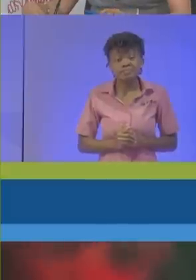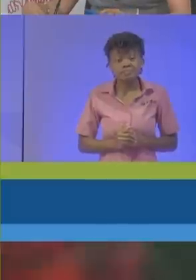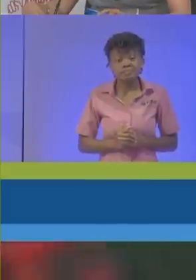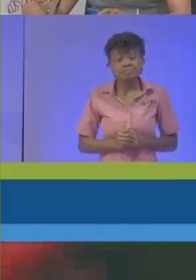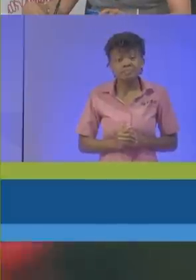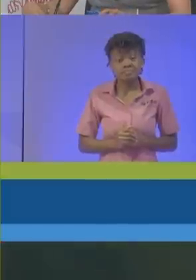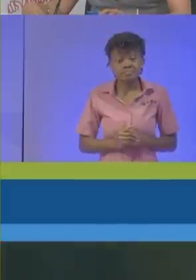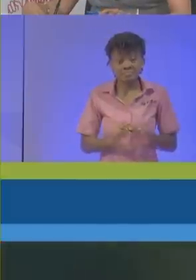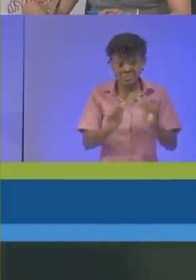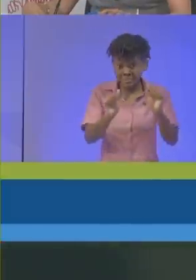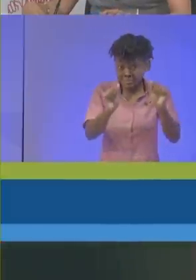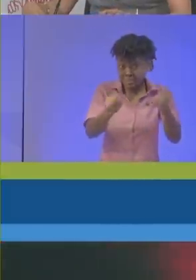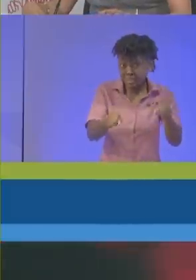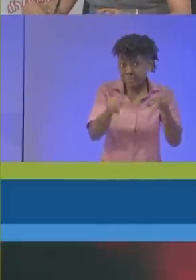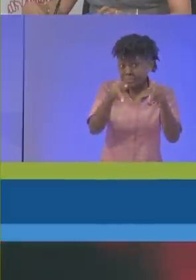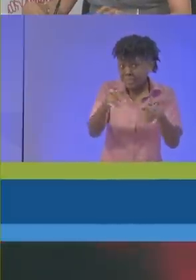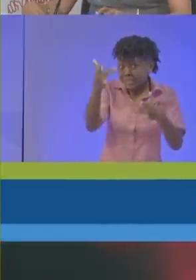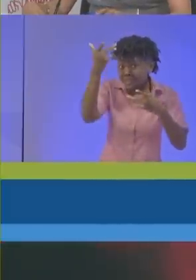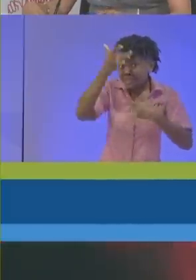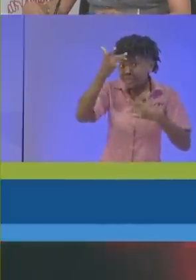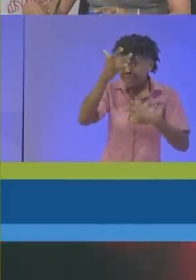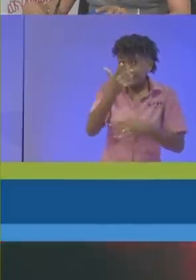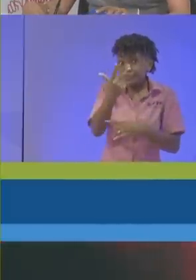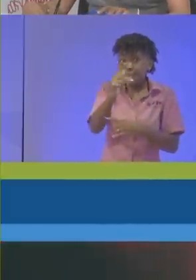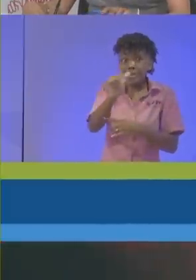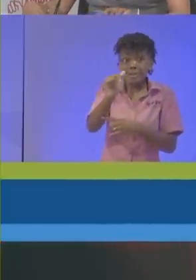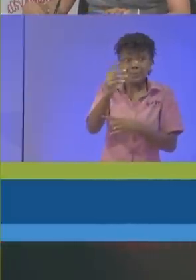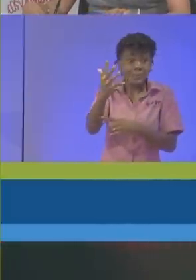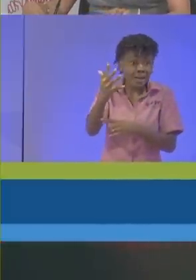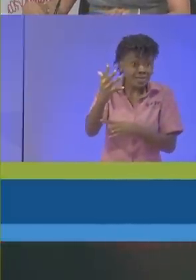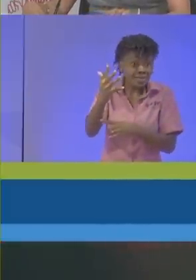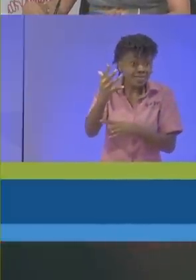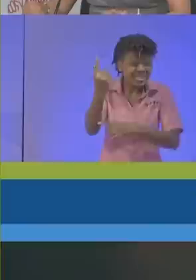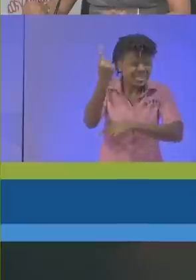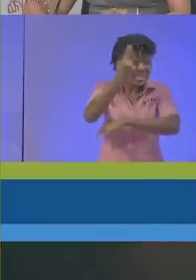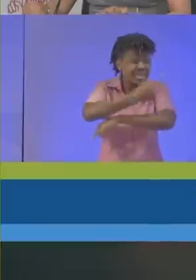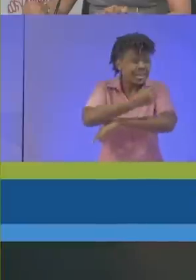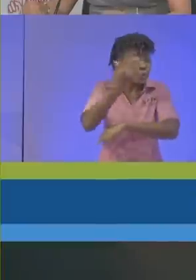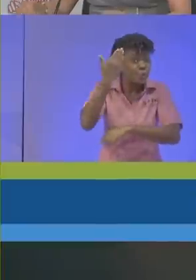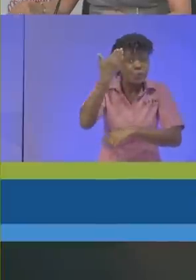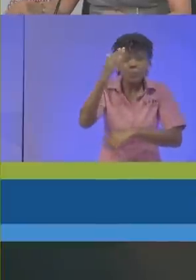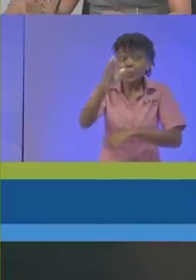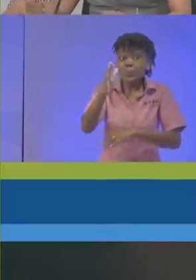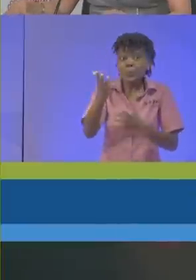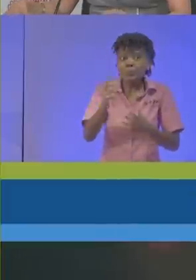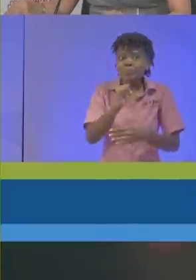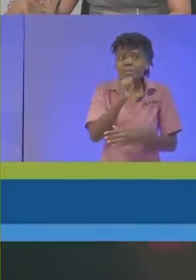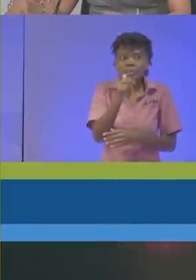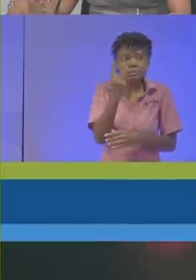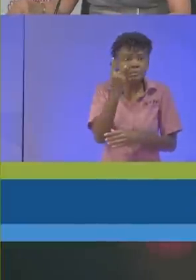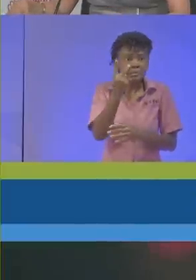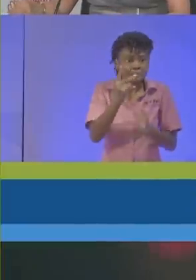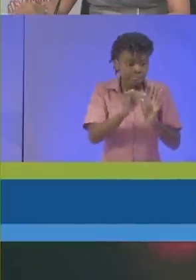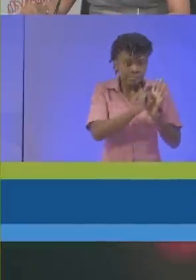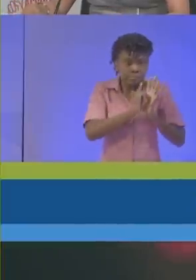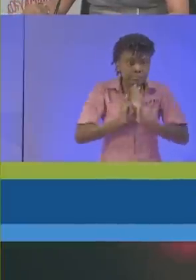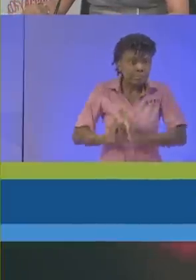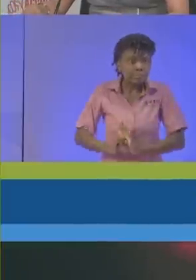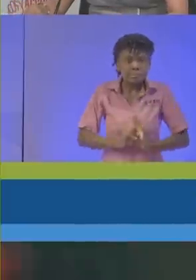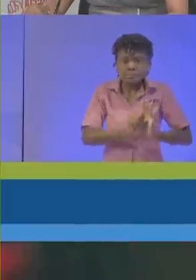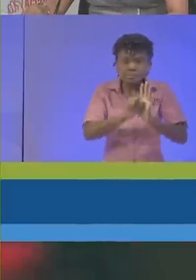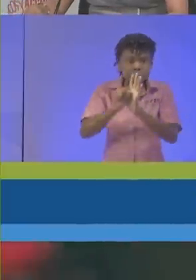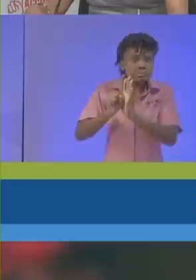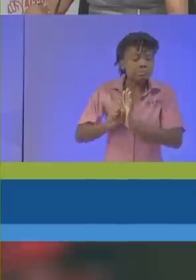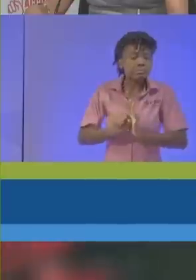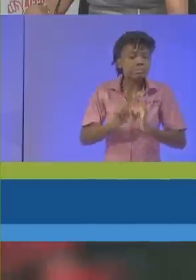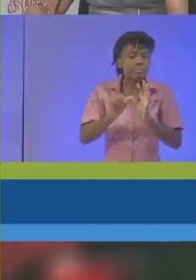of a typical measles rash, and 1 to 2 days before the onset of fever. This means that a healthy-looking person can go